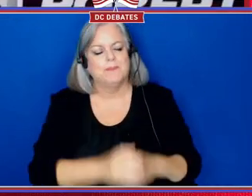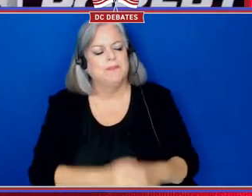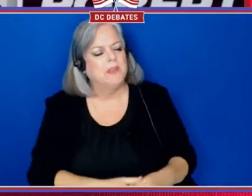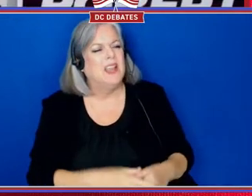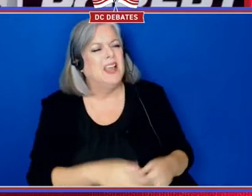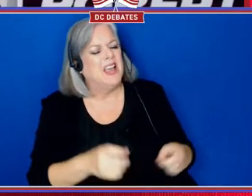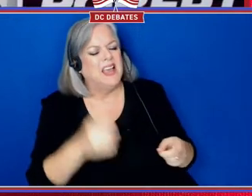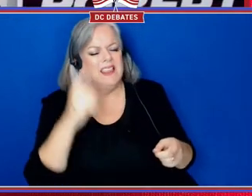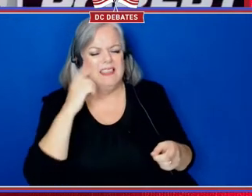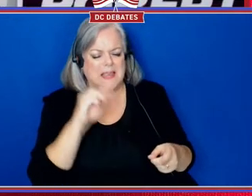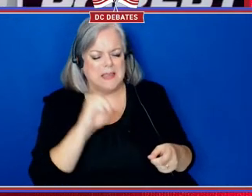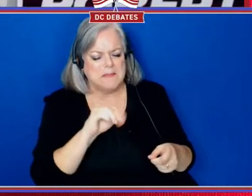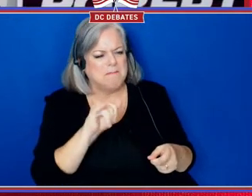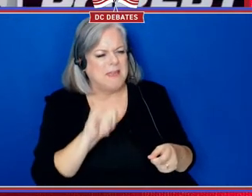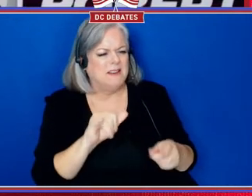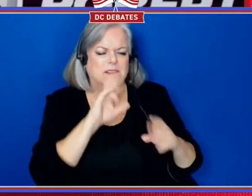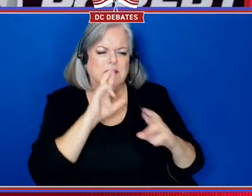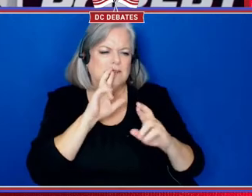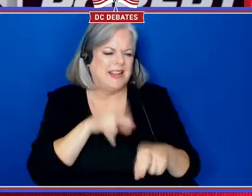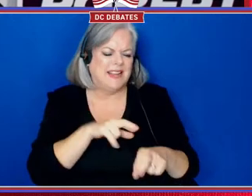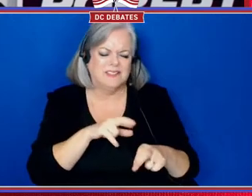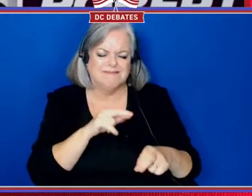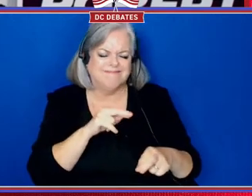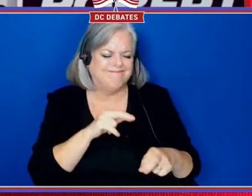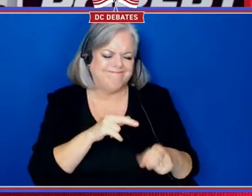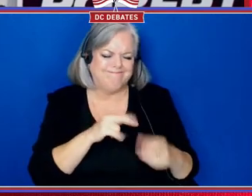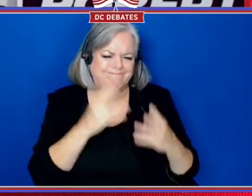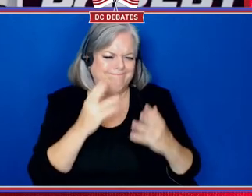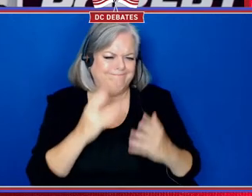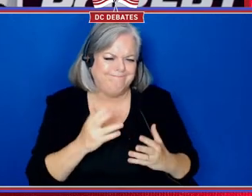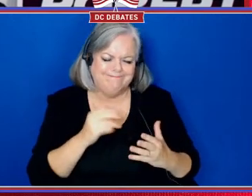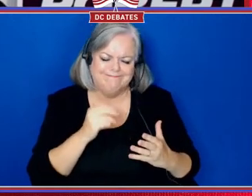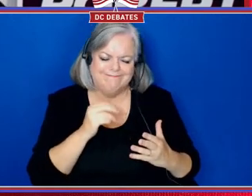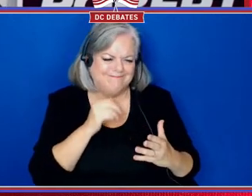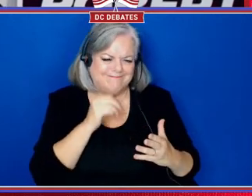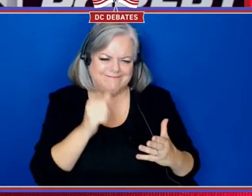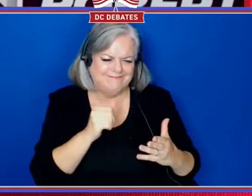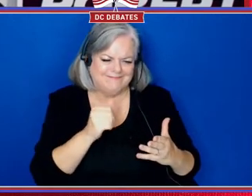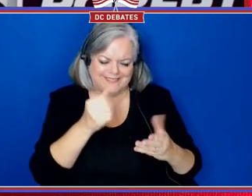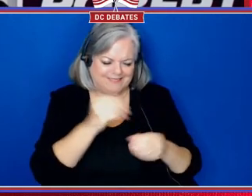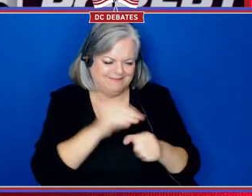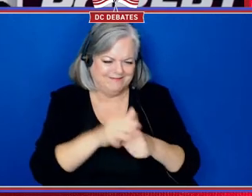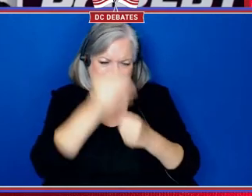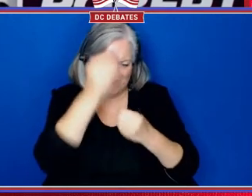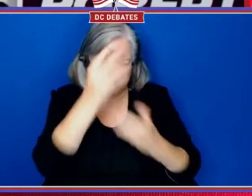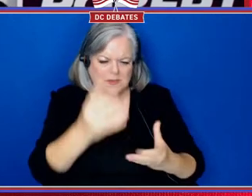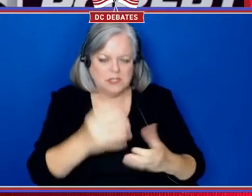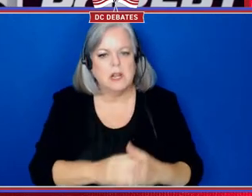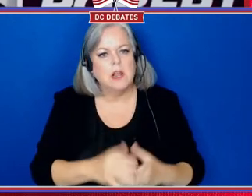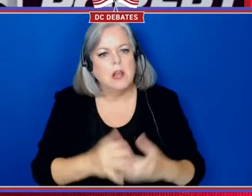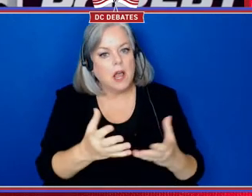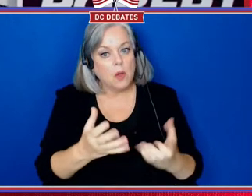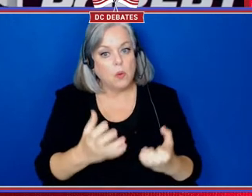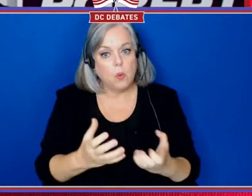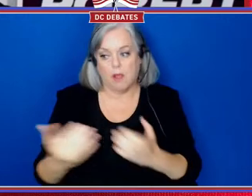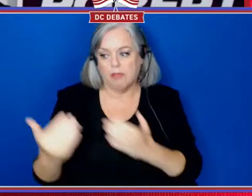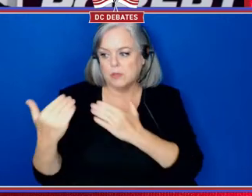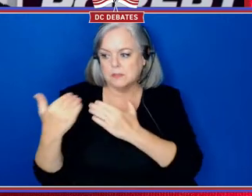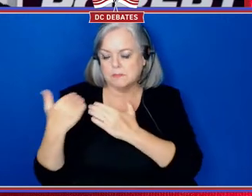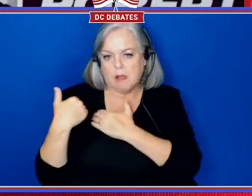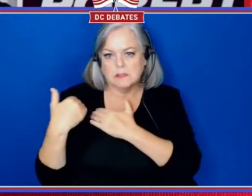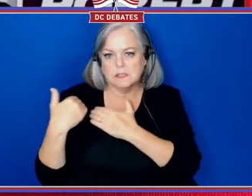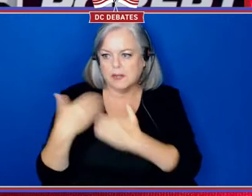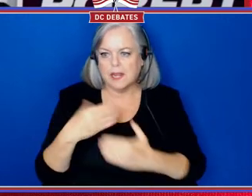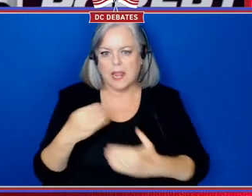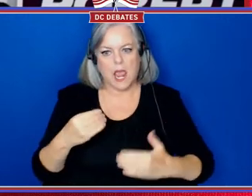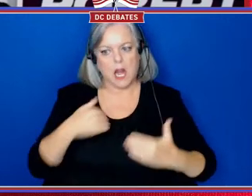also misinformed. I want the responsibility, but Mayor, I also want the accountability. I don't want just the responsibility for schools. I want to do a good